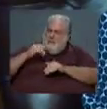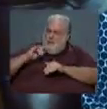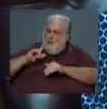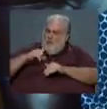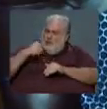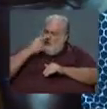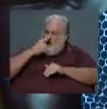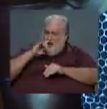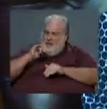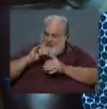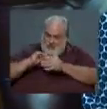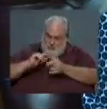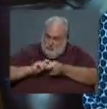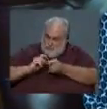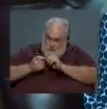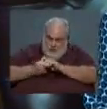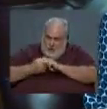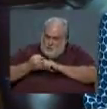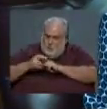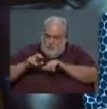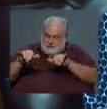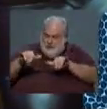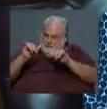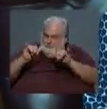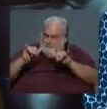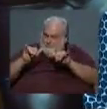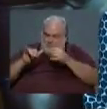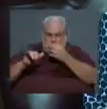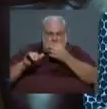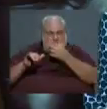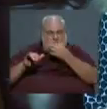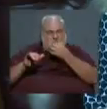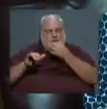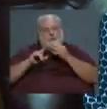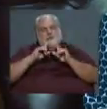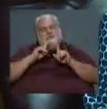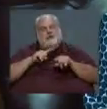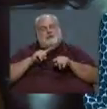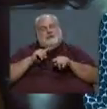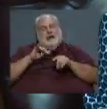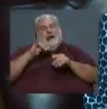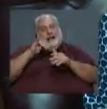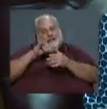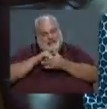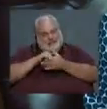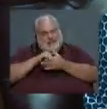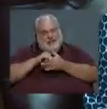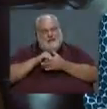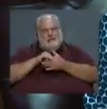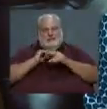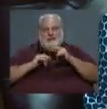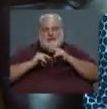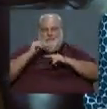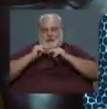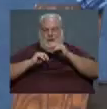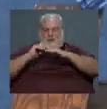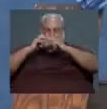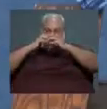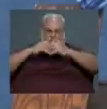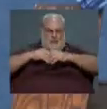don't know if that's changed or. Not very much. I mean, well, that's the building we tore